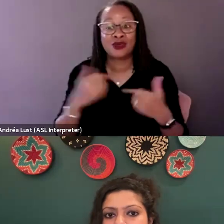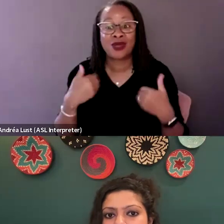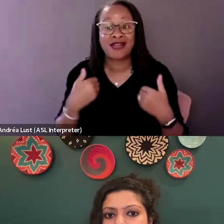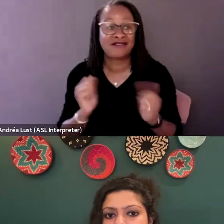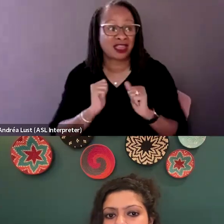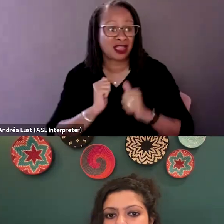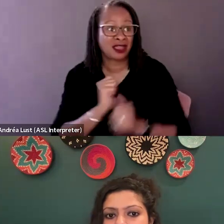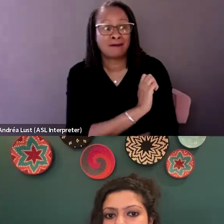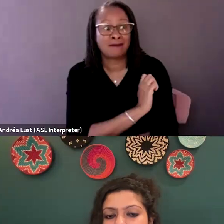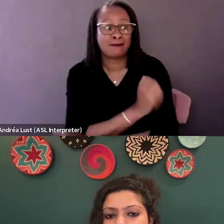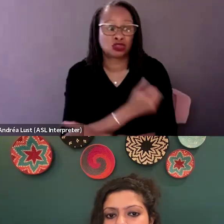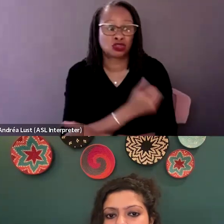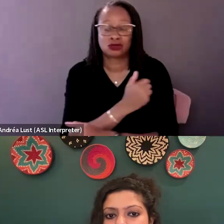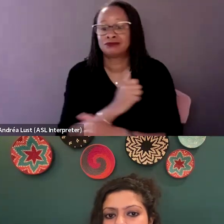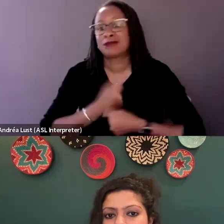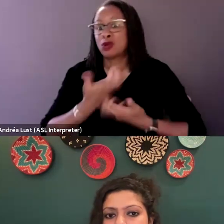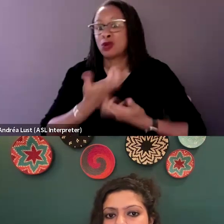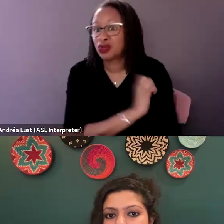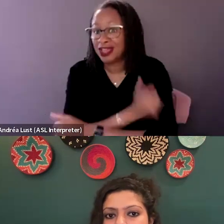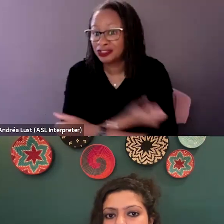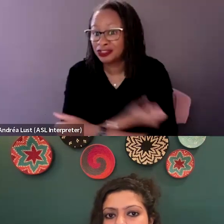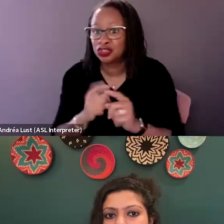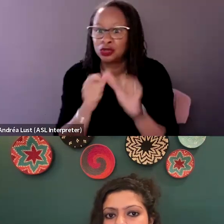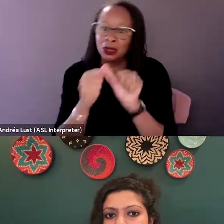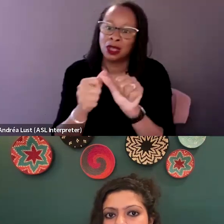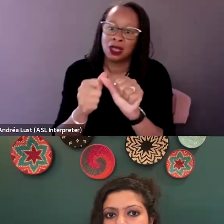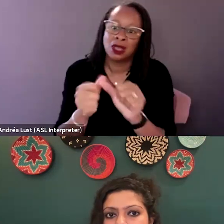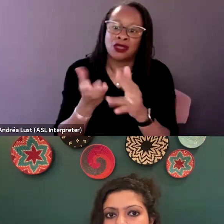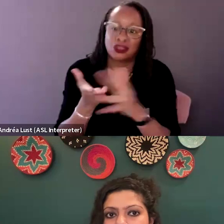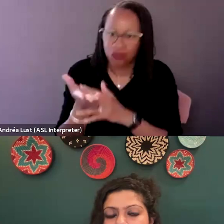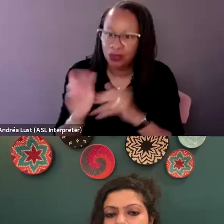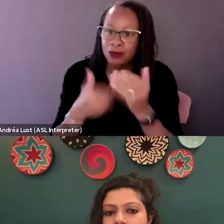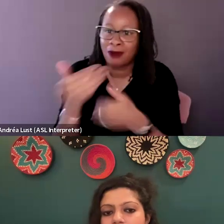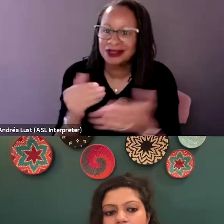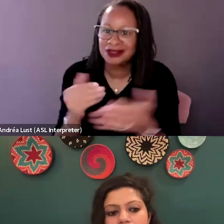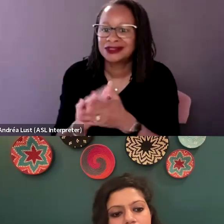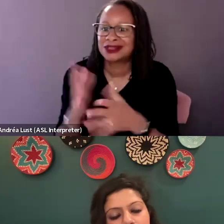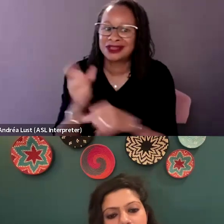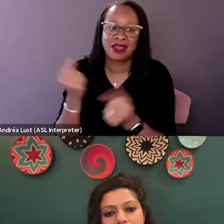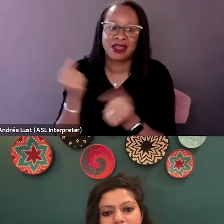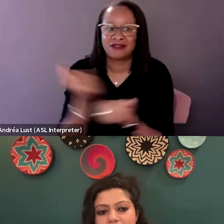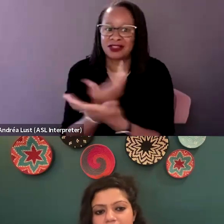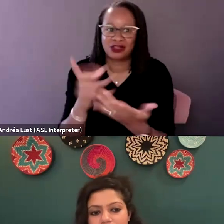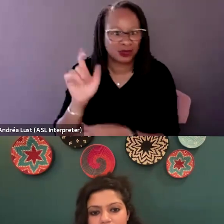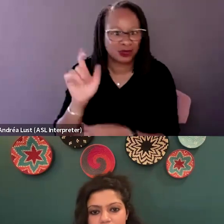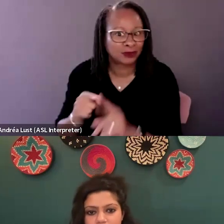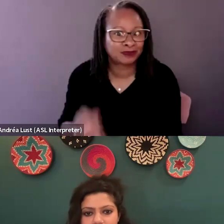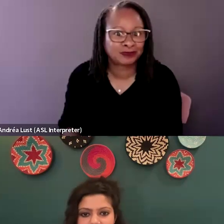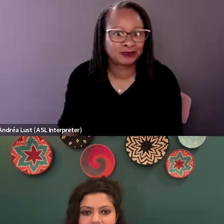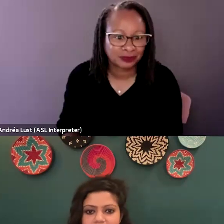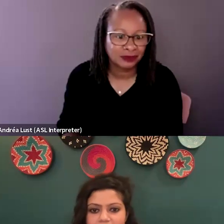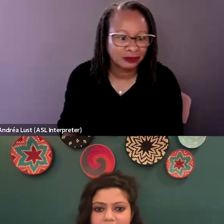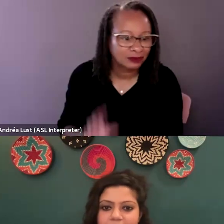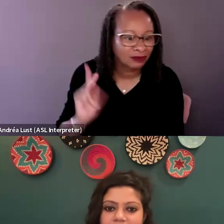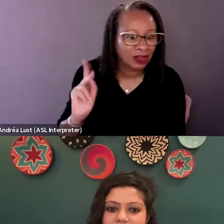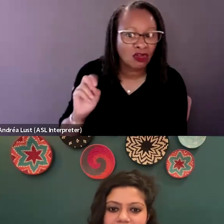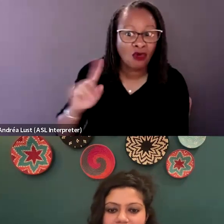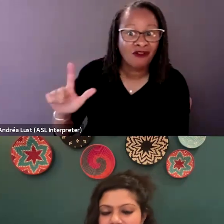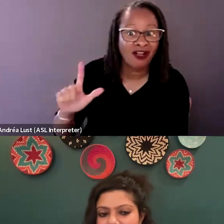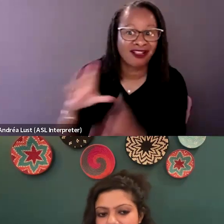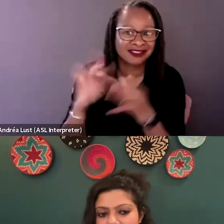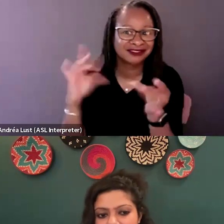is at nearly every festival, and I'm sure Shaunak's heard that too. Wait, is this film scripted? Is this